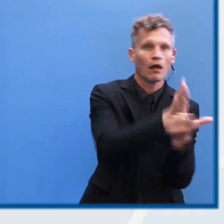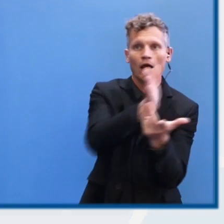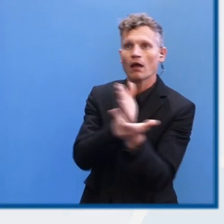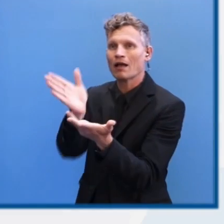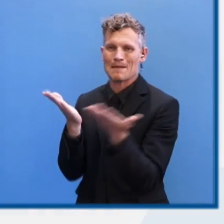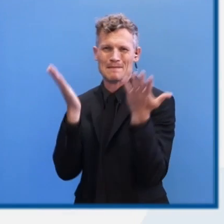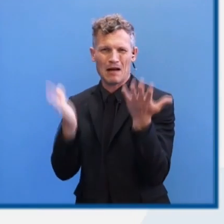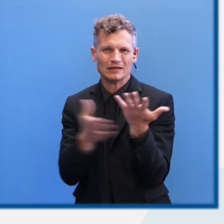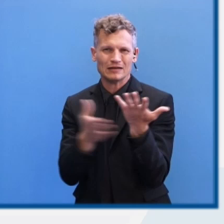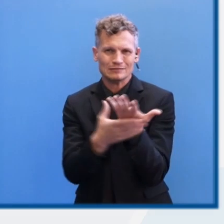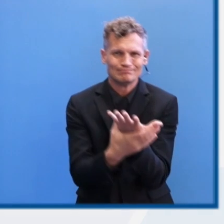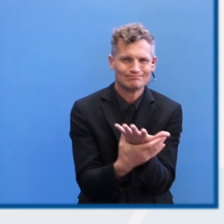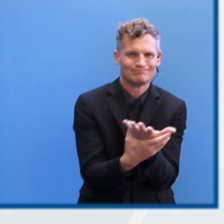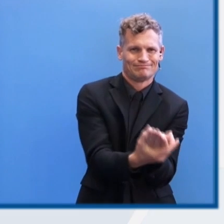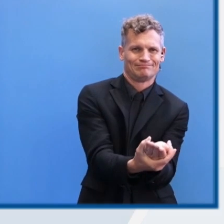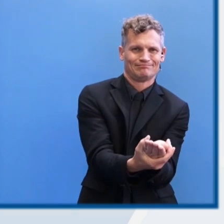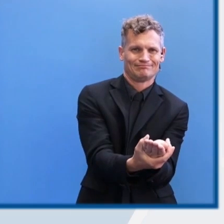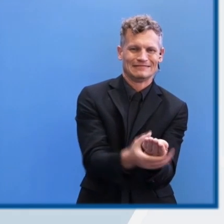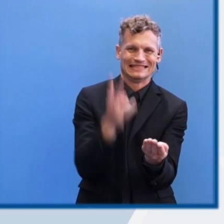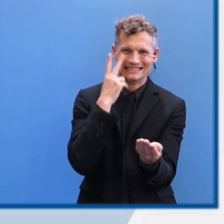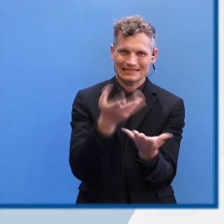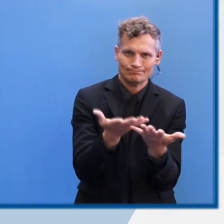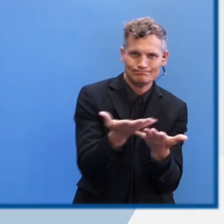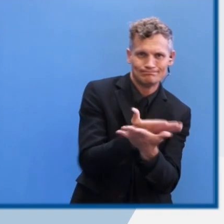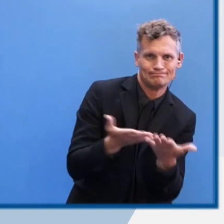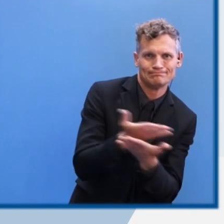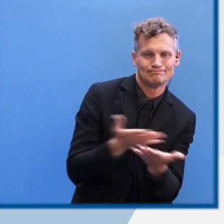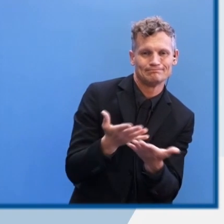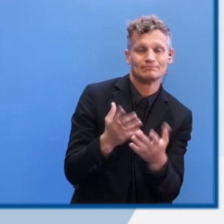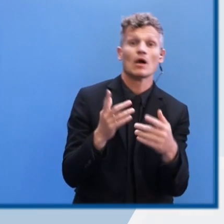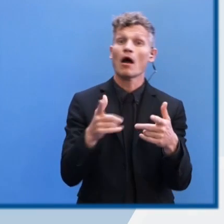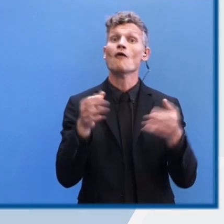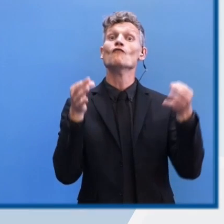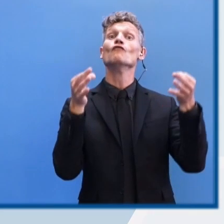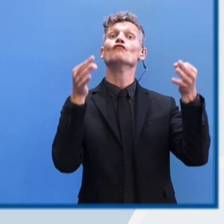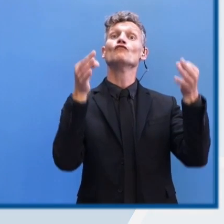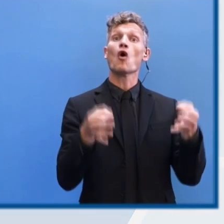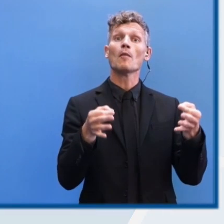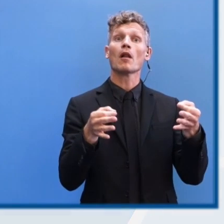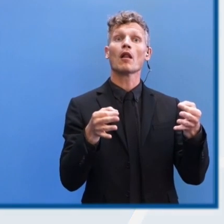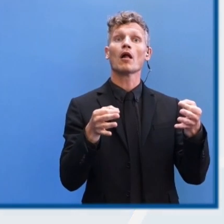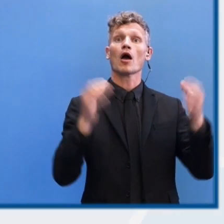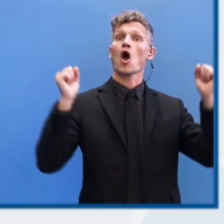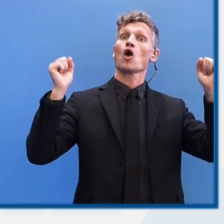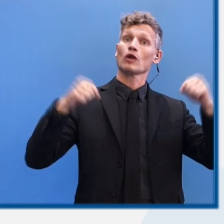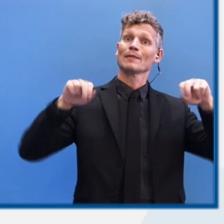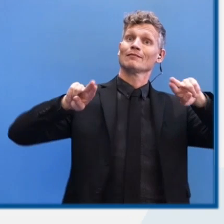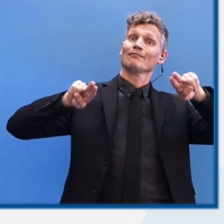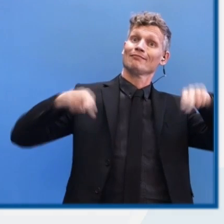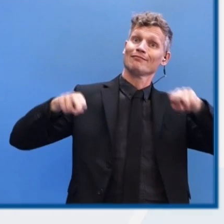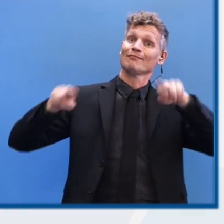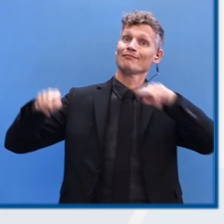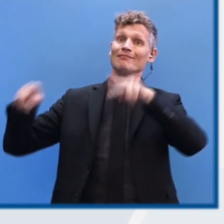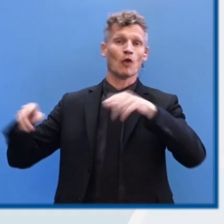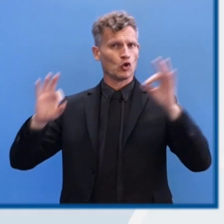and/or formal agreements between parties are a great help to open the silos. However, the constructive attitude